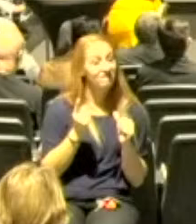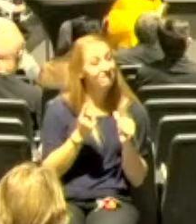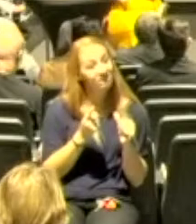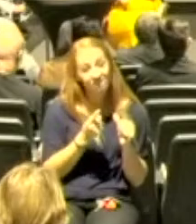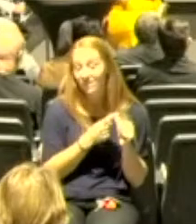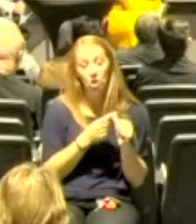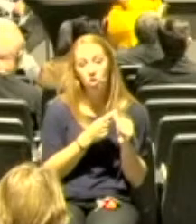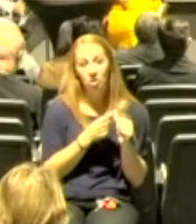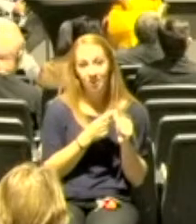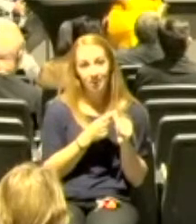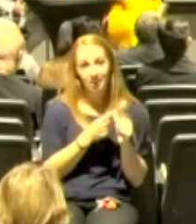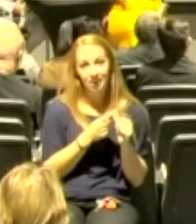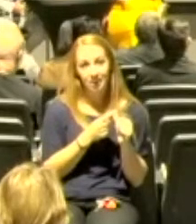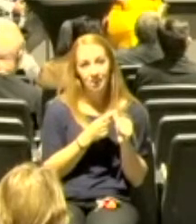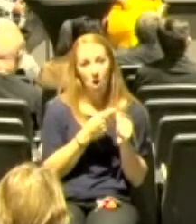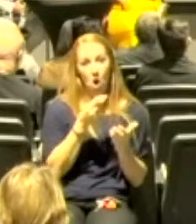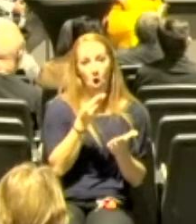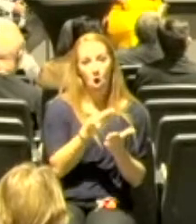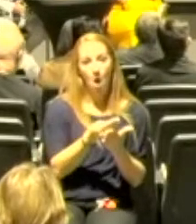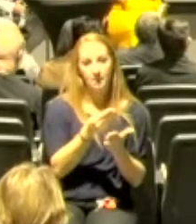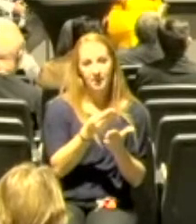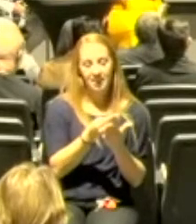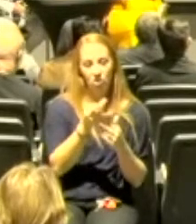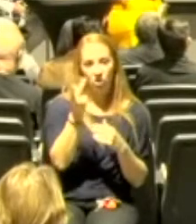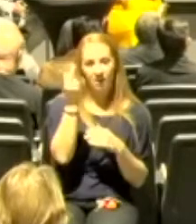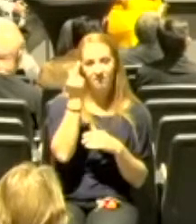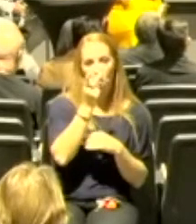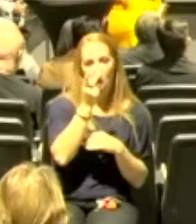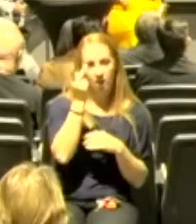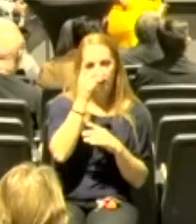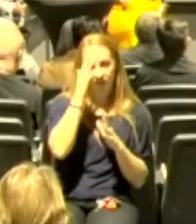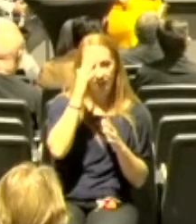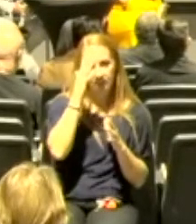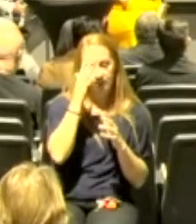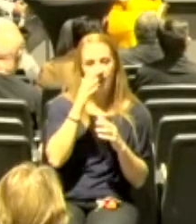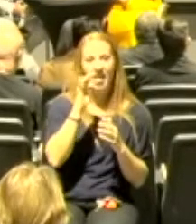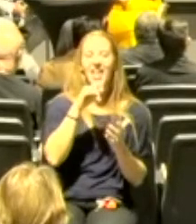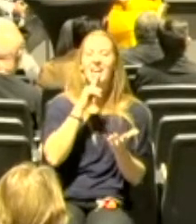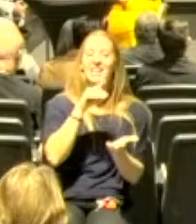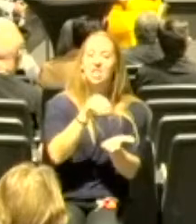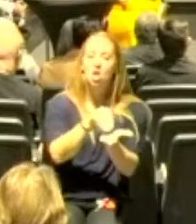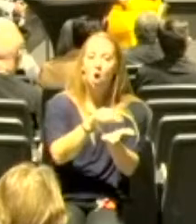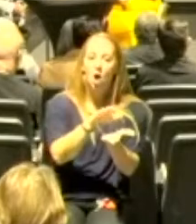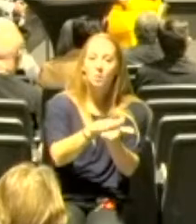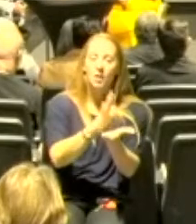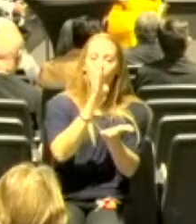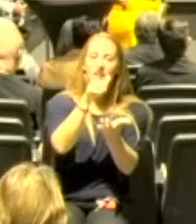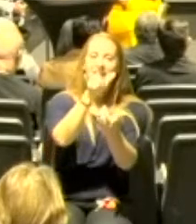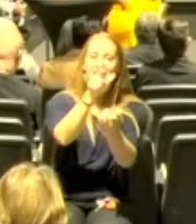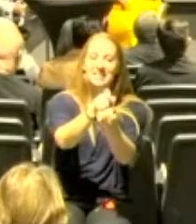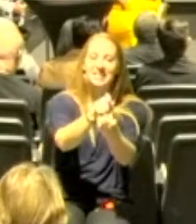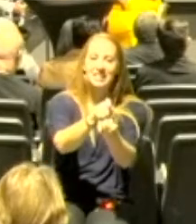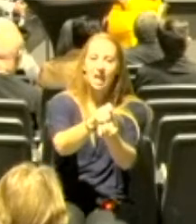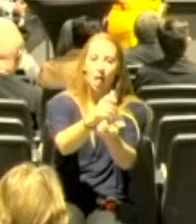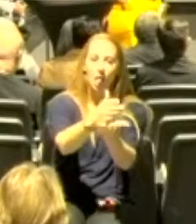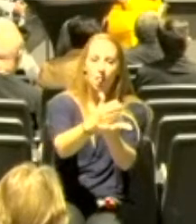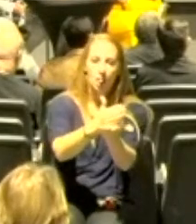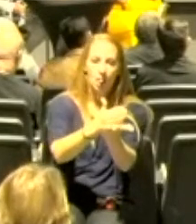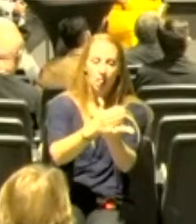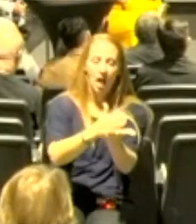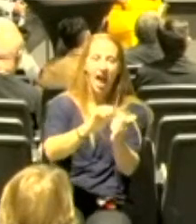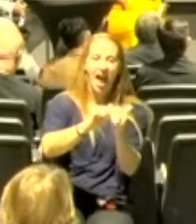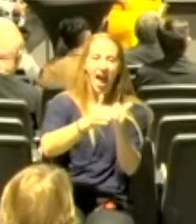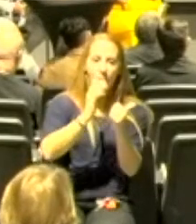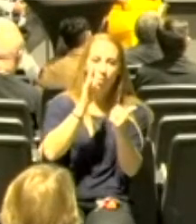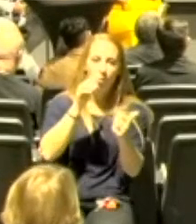coming out of this redesign, compensation philosophy, which essentially is a document that details how we're going to